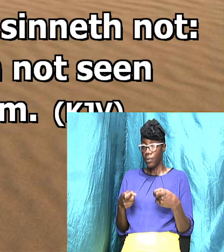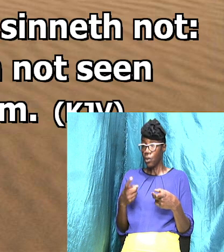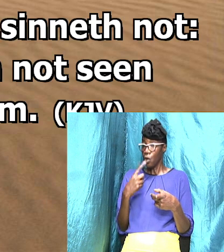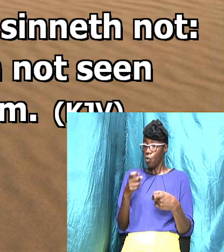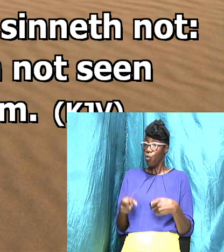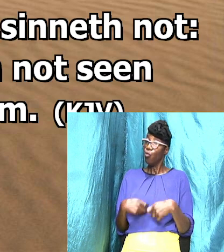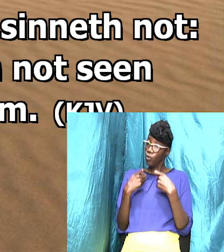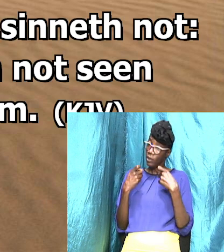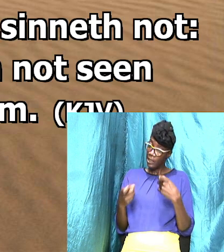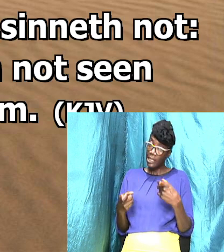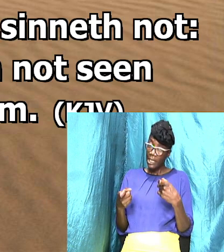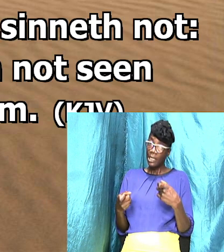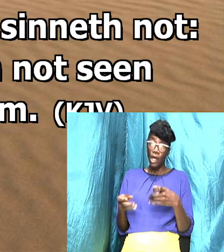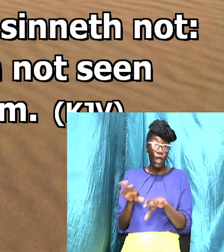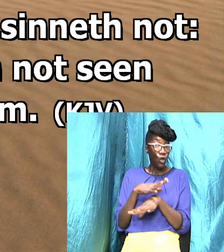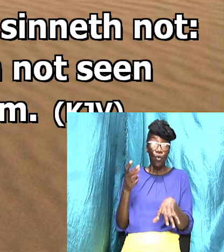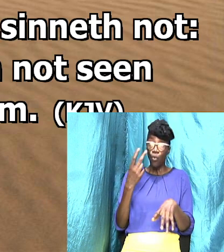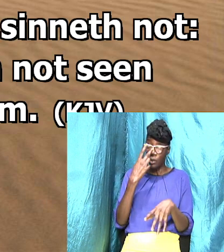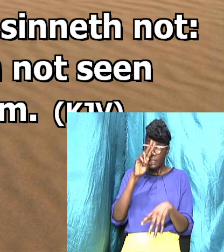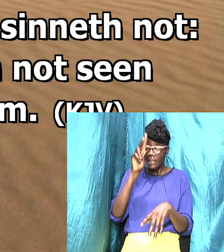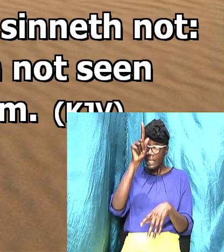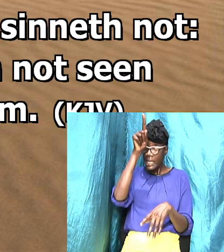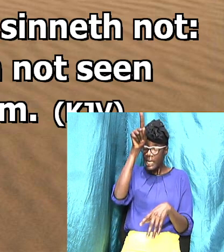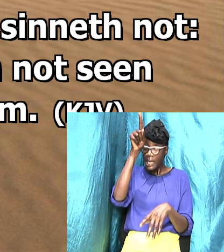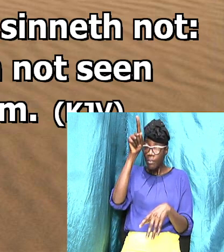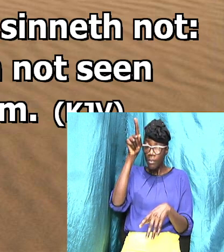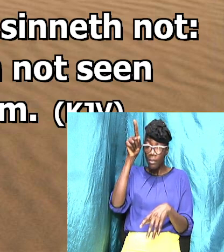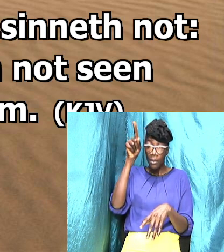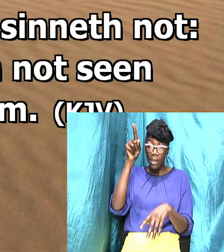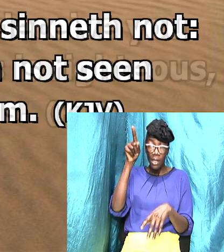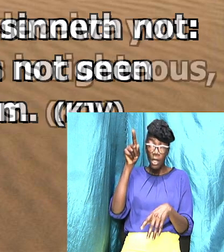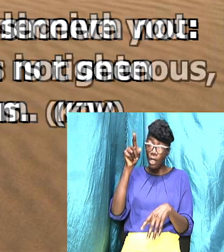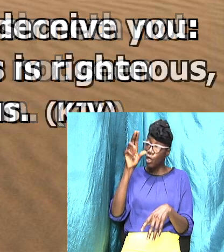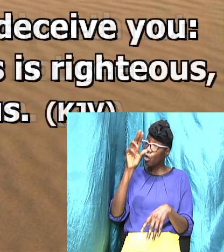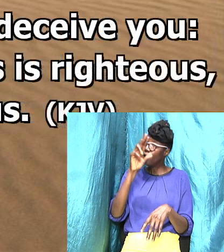Whosoever sinneth hath not seen him, neither known him.